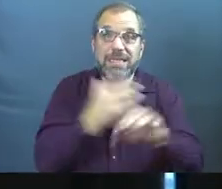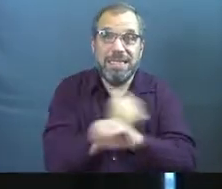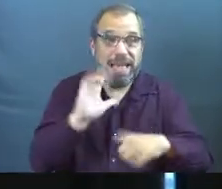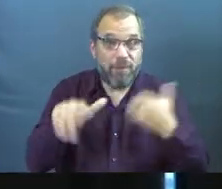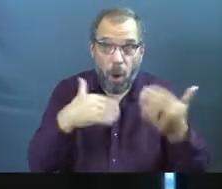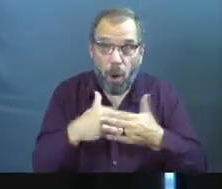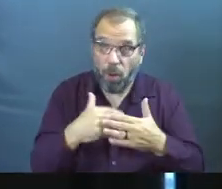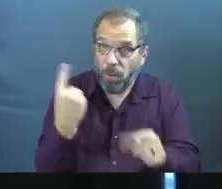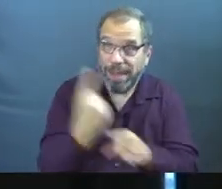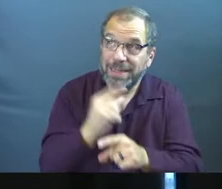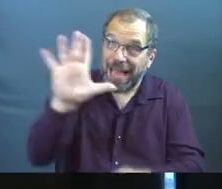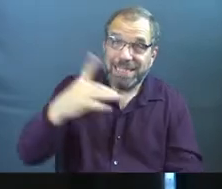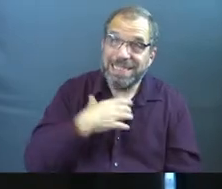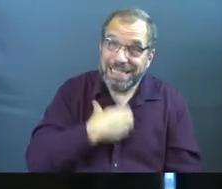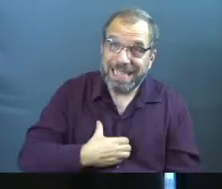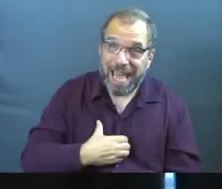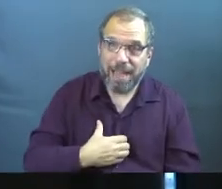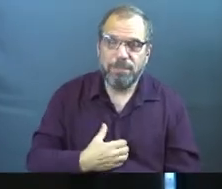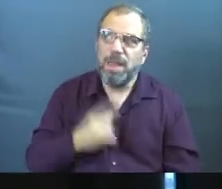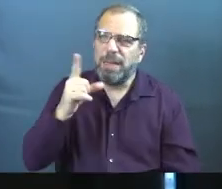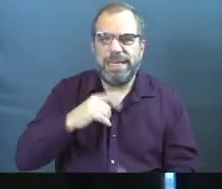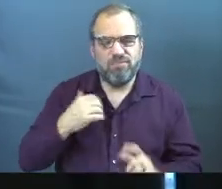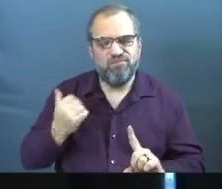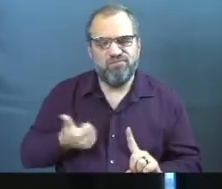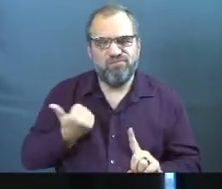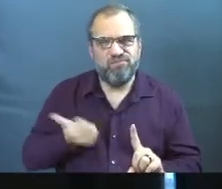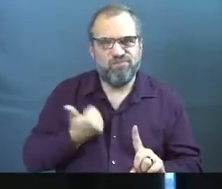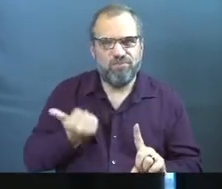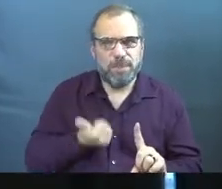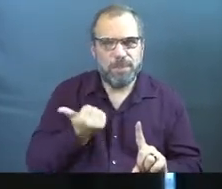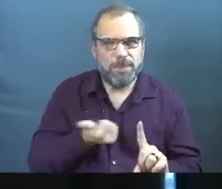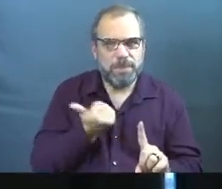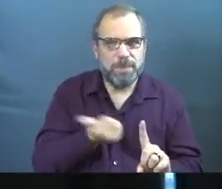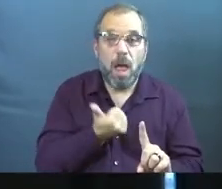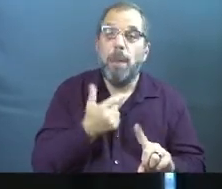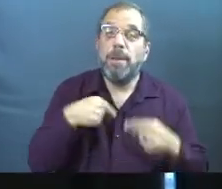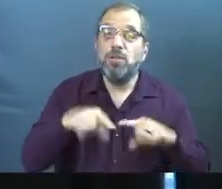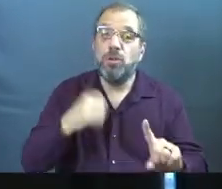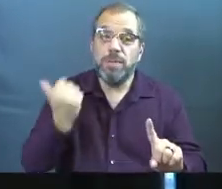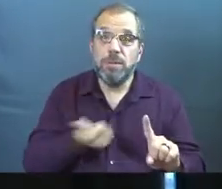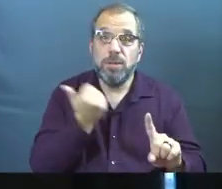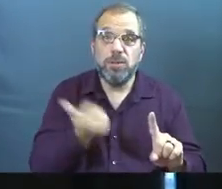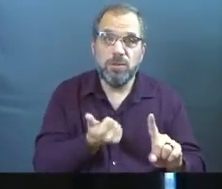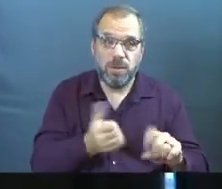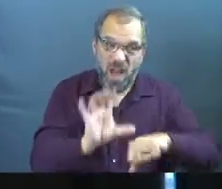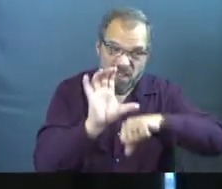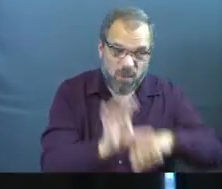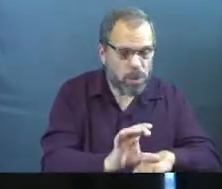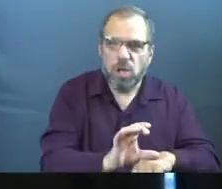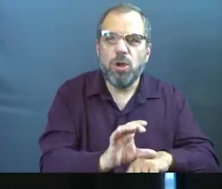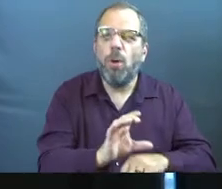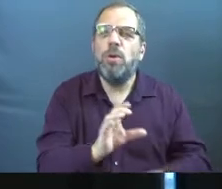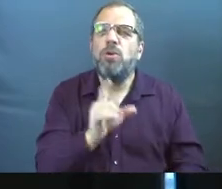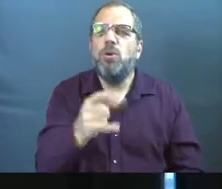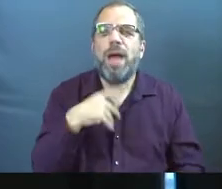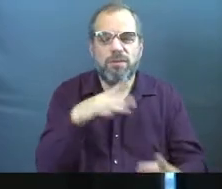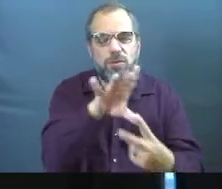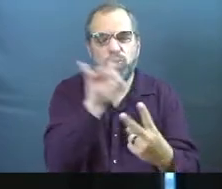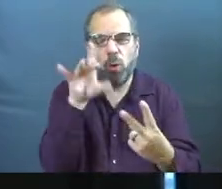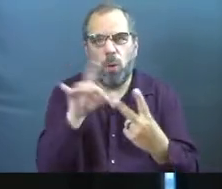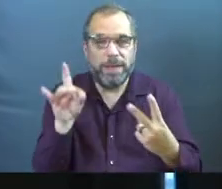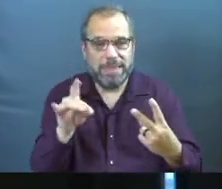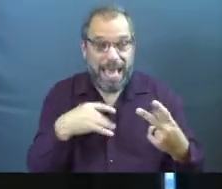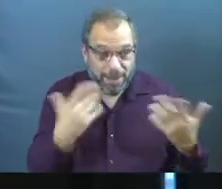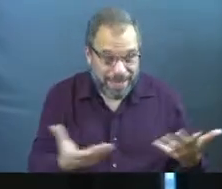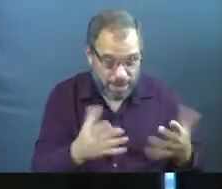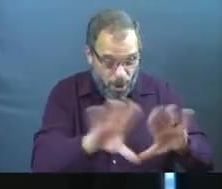single one of us. He pursues us. But while he pursues, he does not force. He gives us choice. He says,